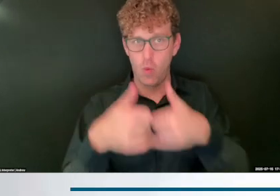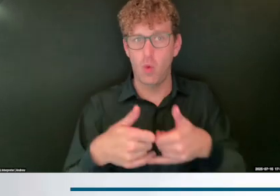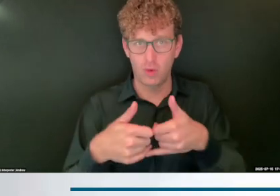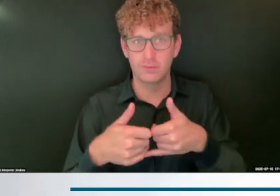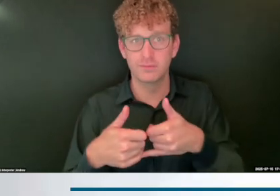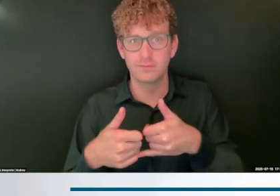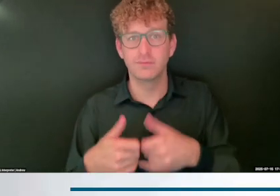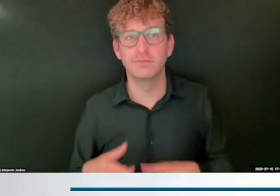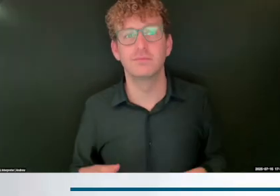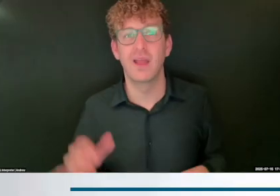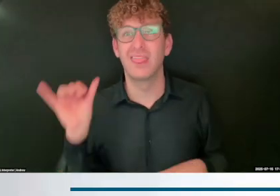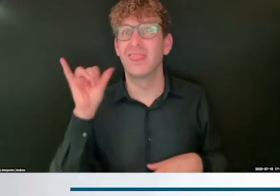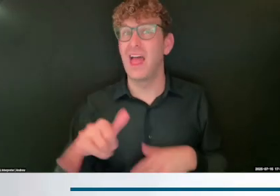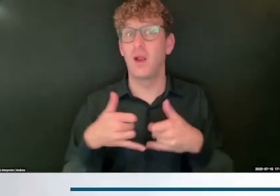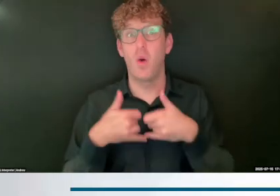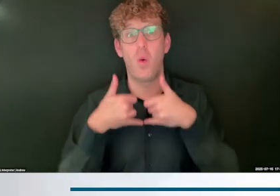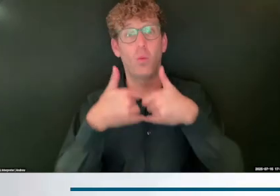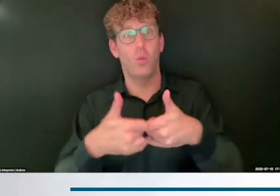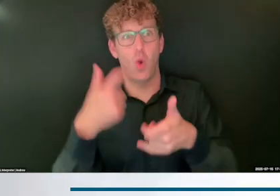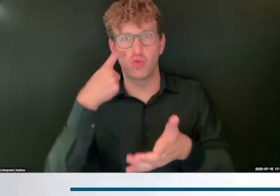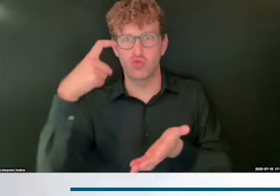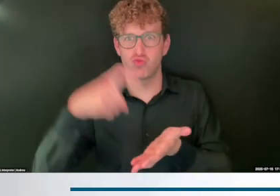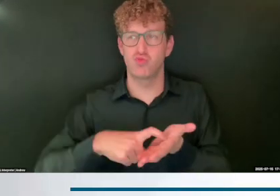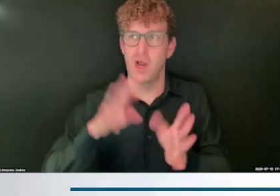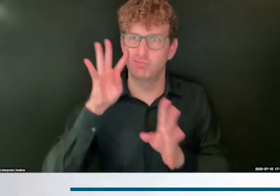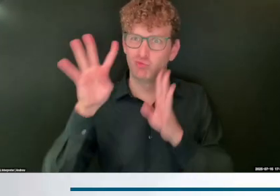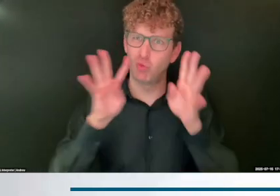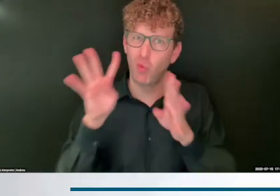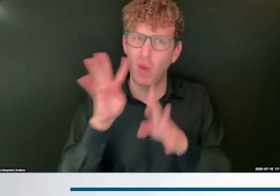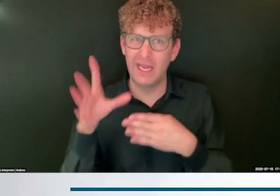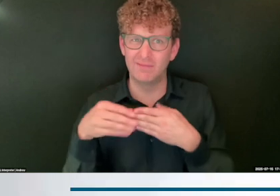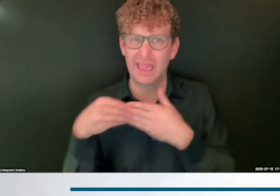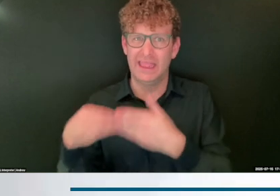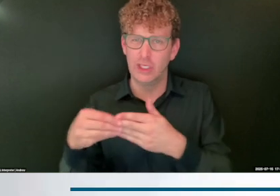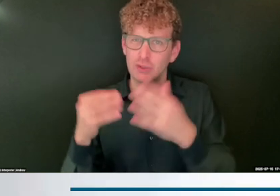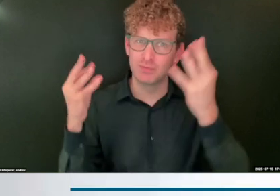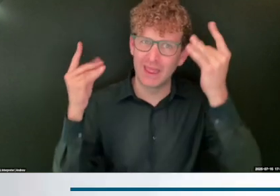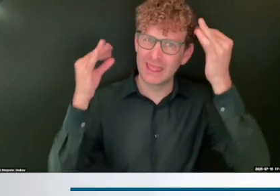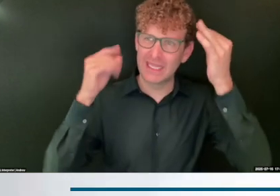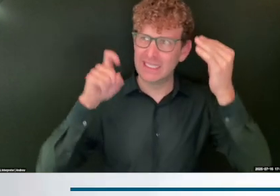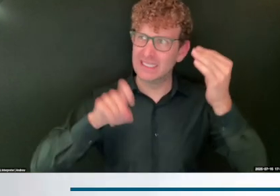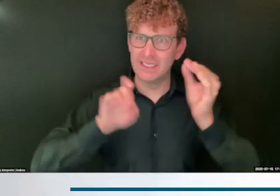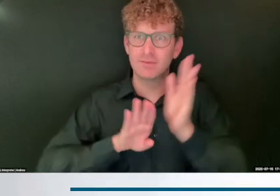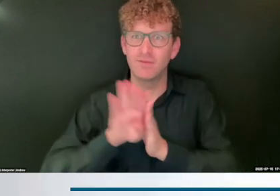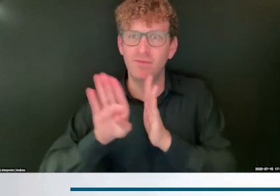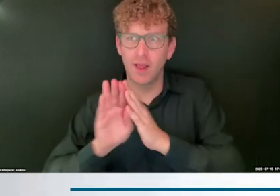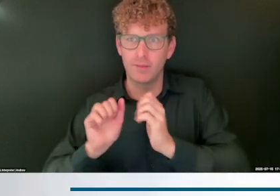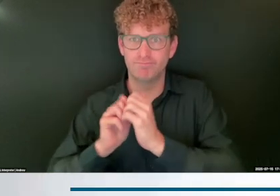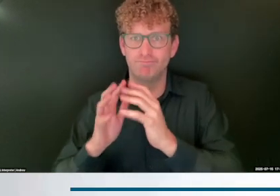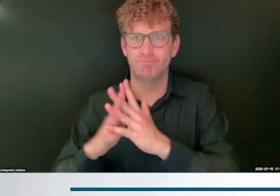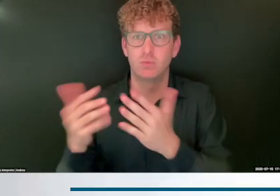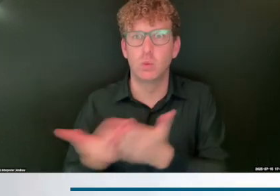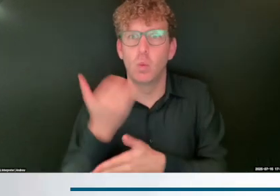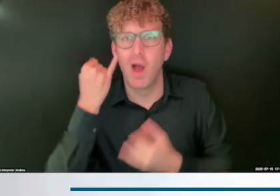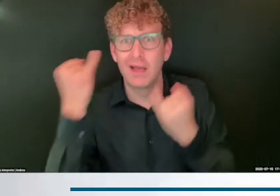recognize the creative leadership and thinking needed to develop and implement new ideas that can serve as examples or best practices for